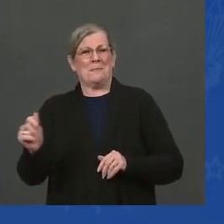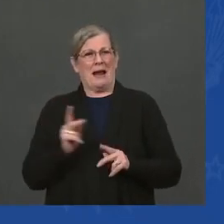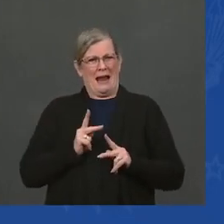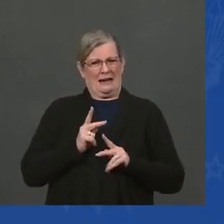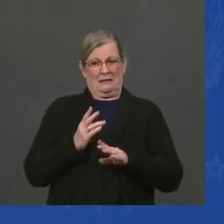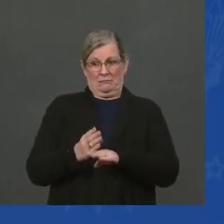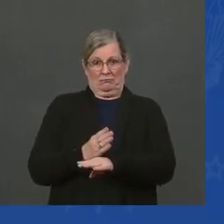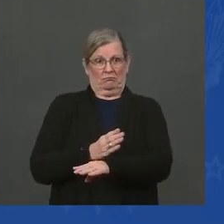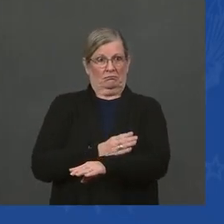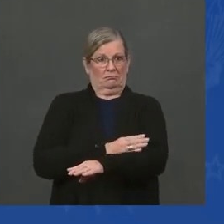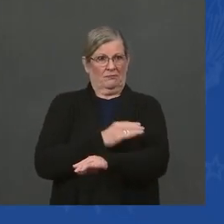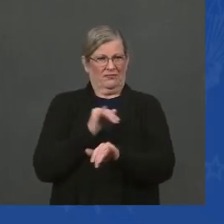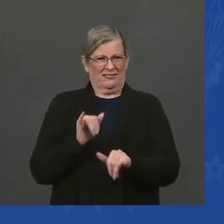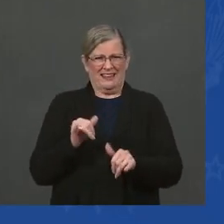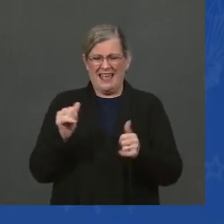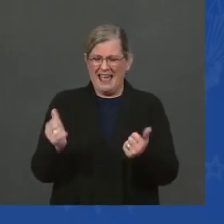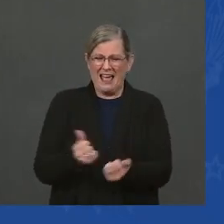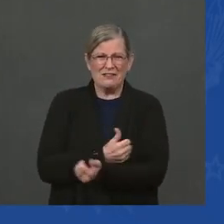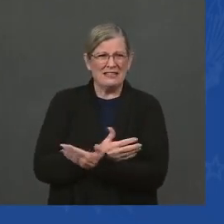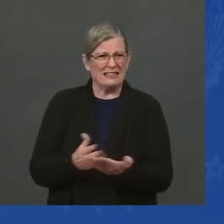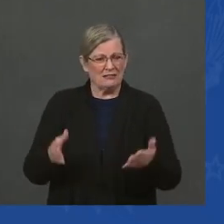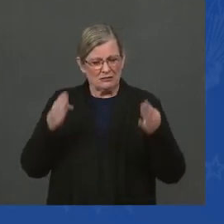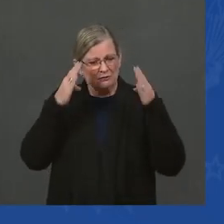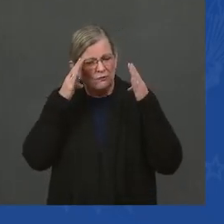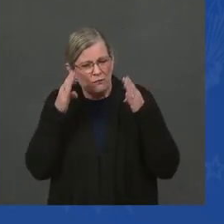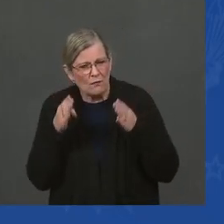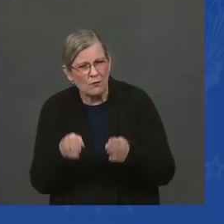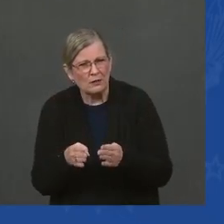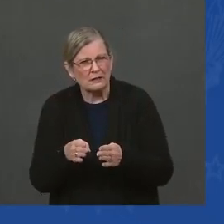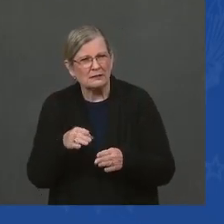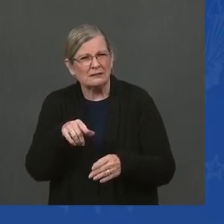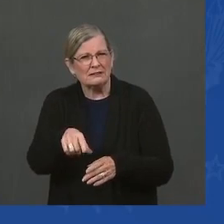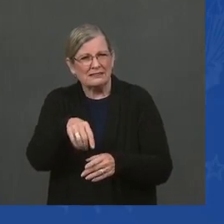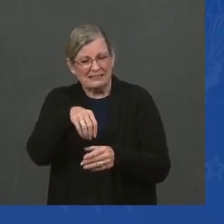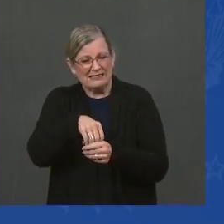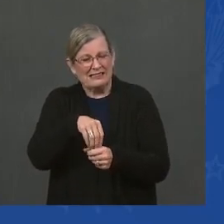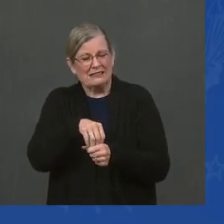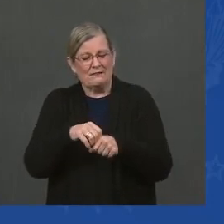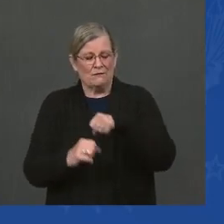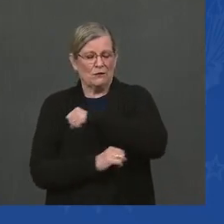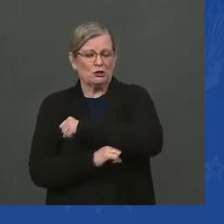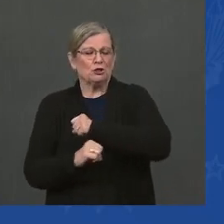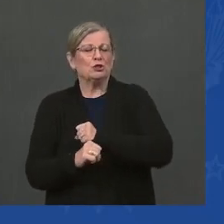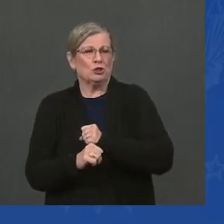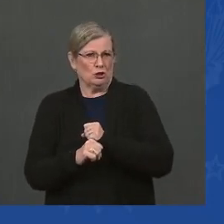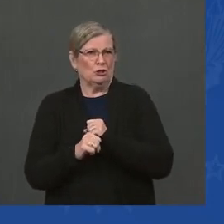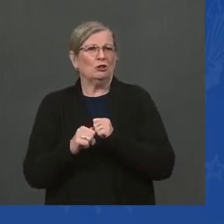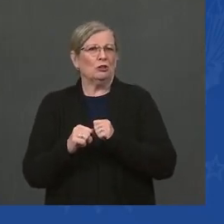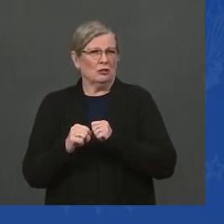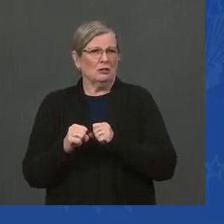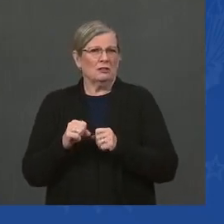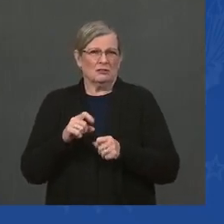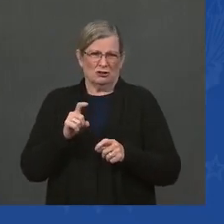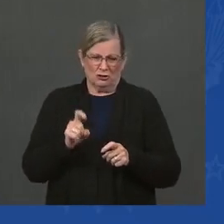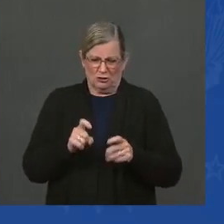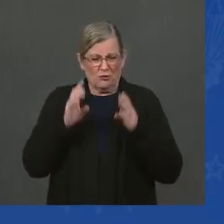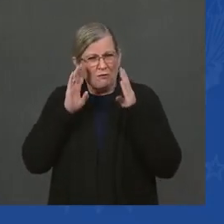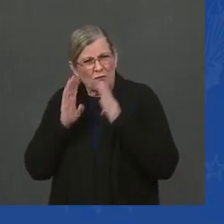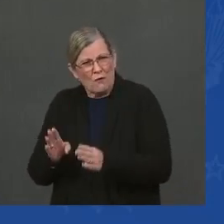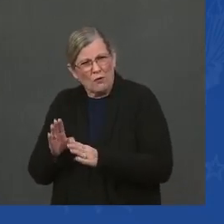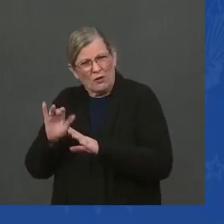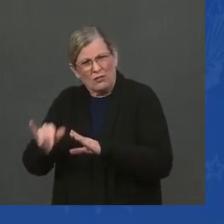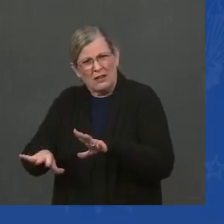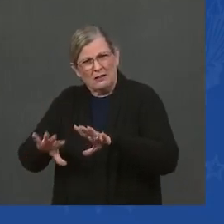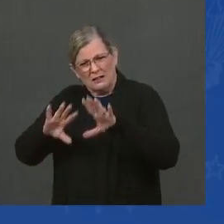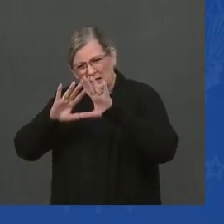we help with the infrastructure of the rest of the world, which needs it badly, focused on climate. The example is if you build an oil well,